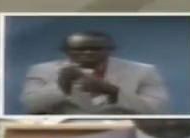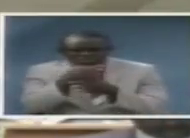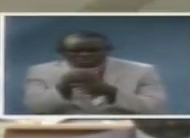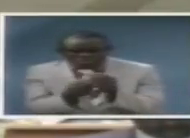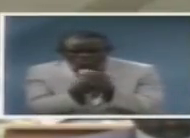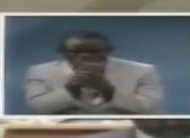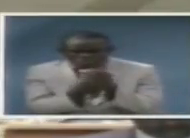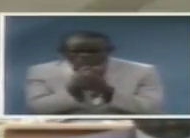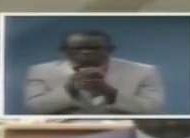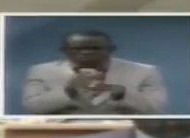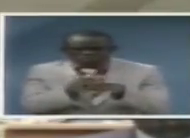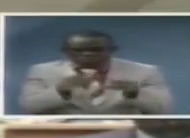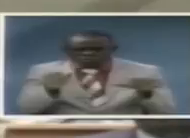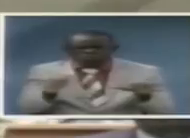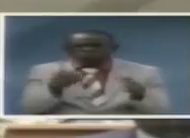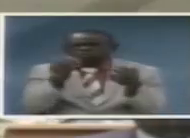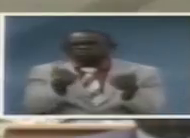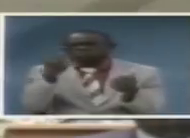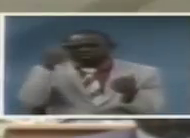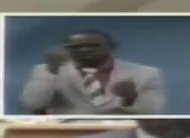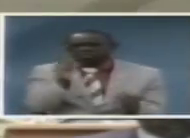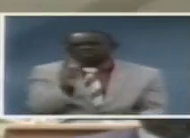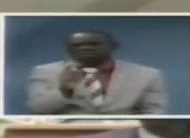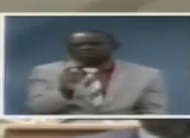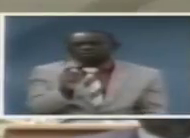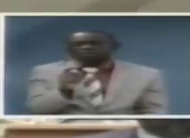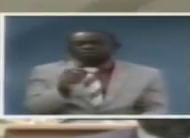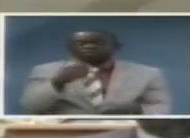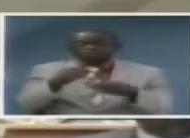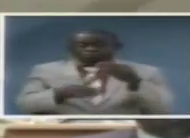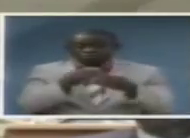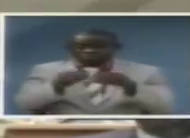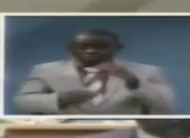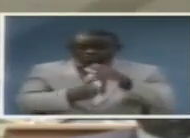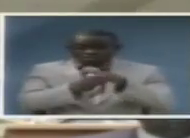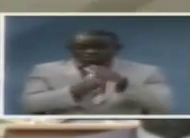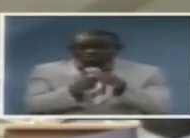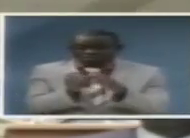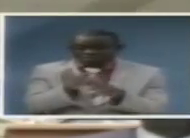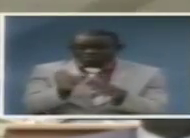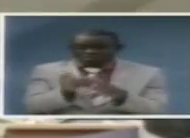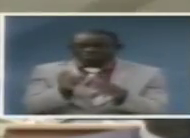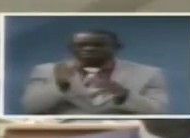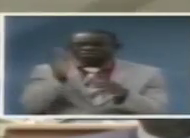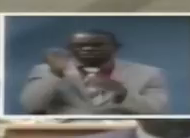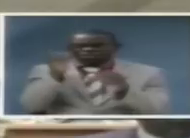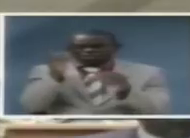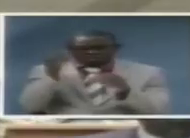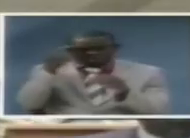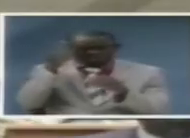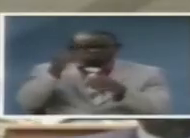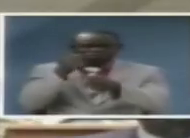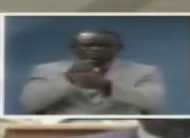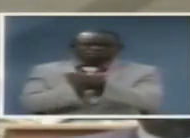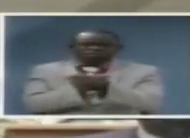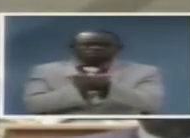production. Further, this will provide support to the private sector in the development of aquaculture value